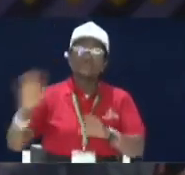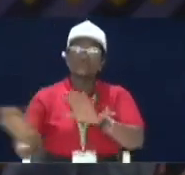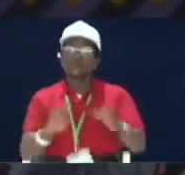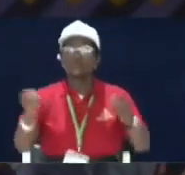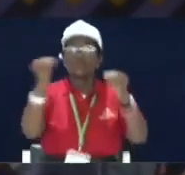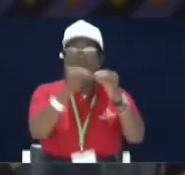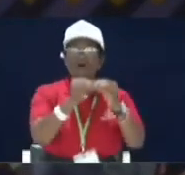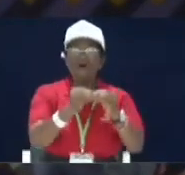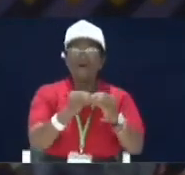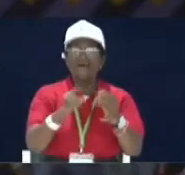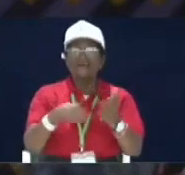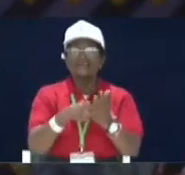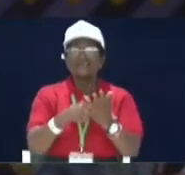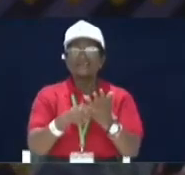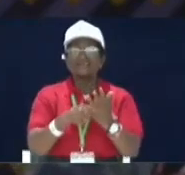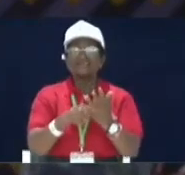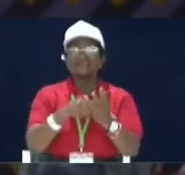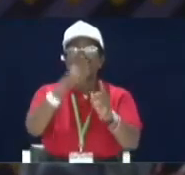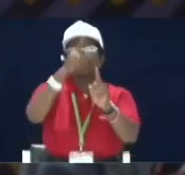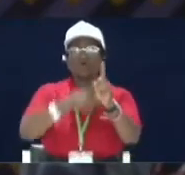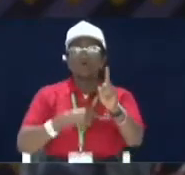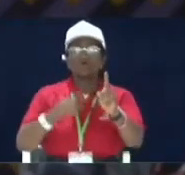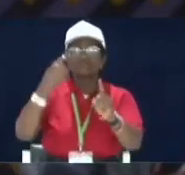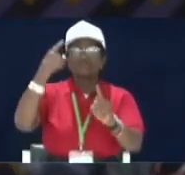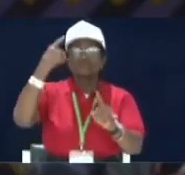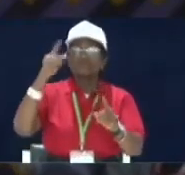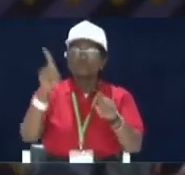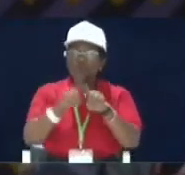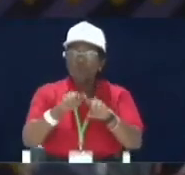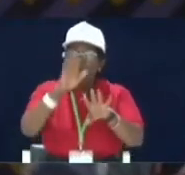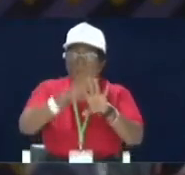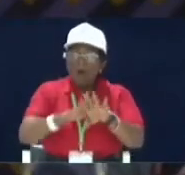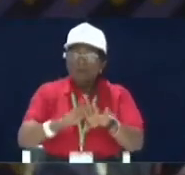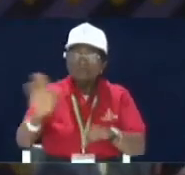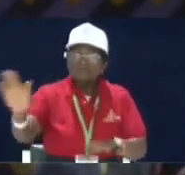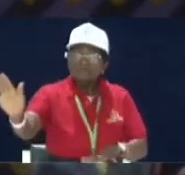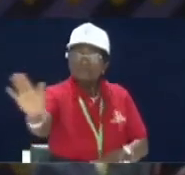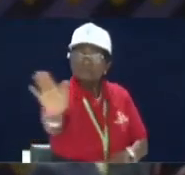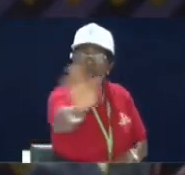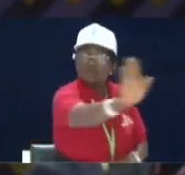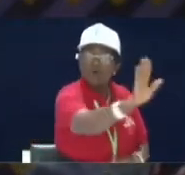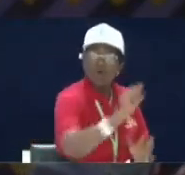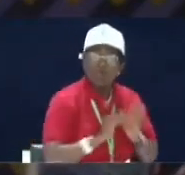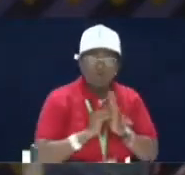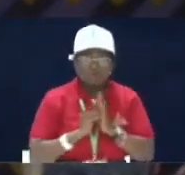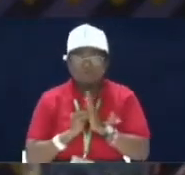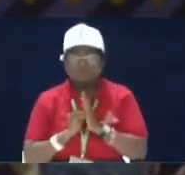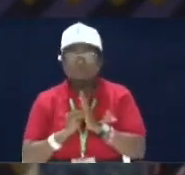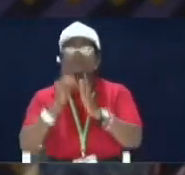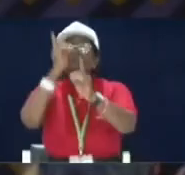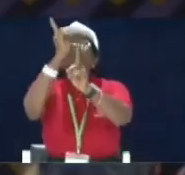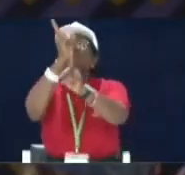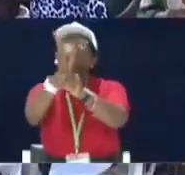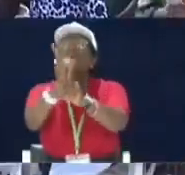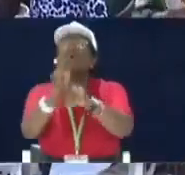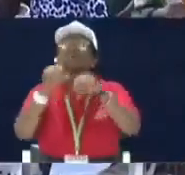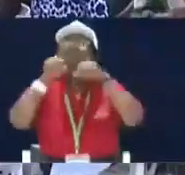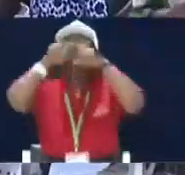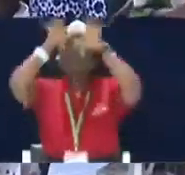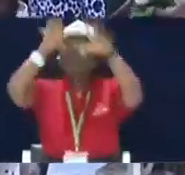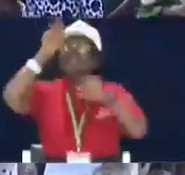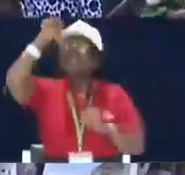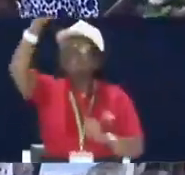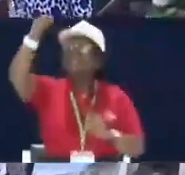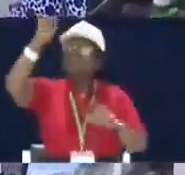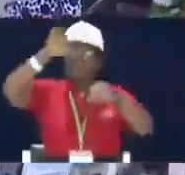So on your own, just go to the Almighty God and bless his holy name. Give him glory. Give